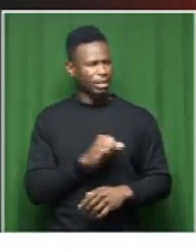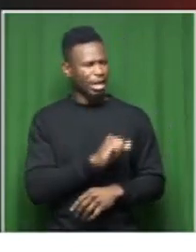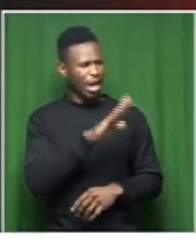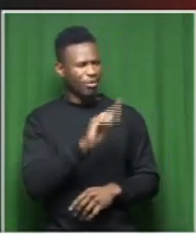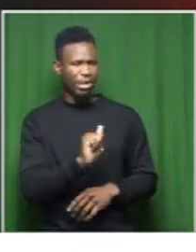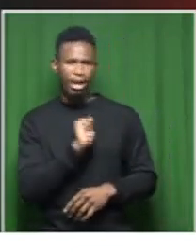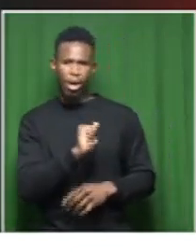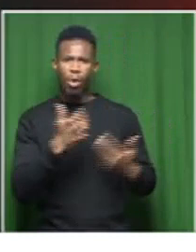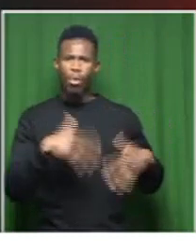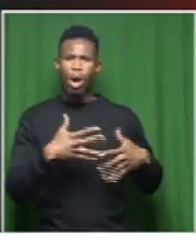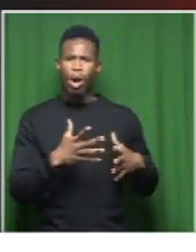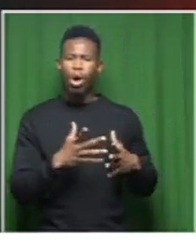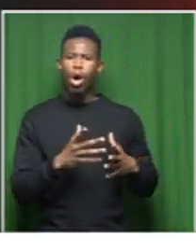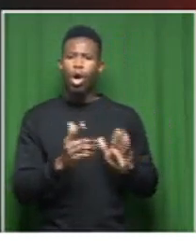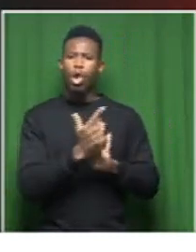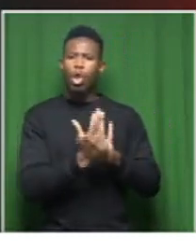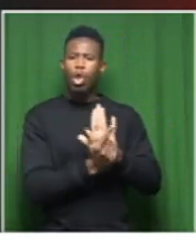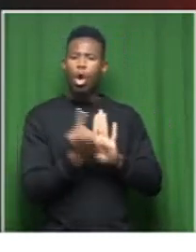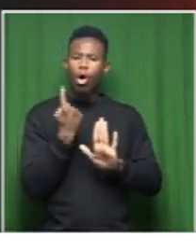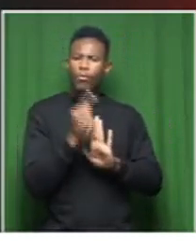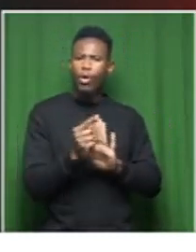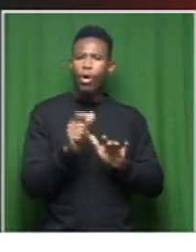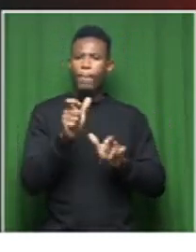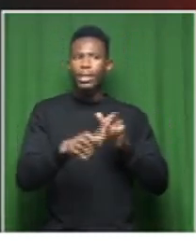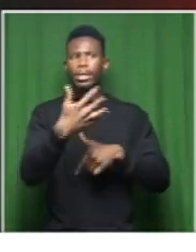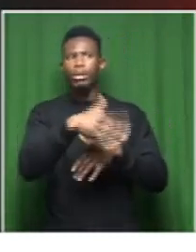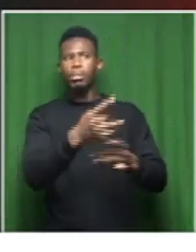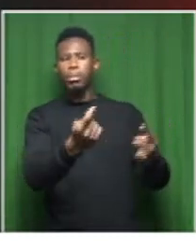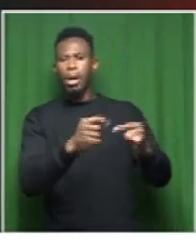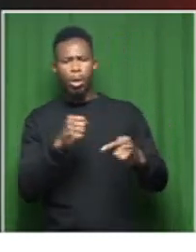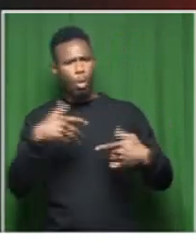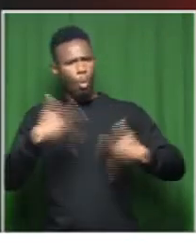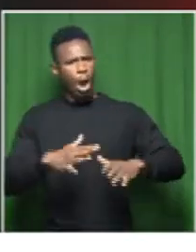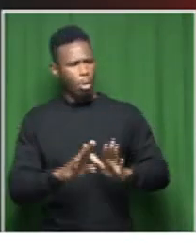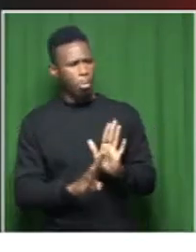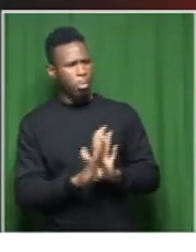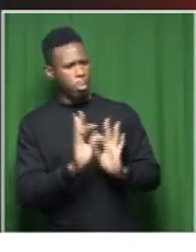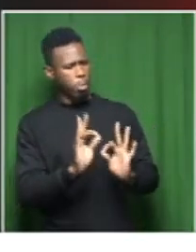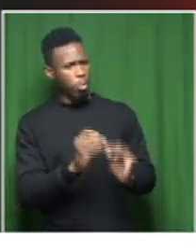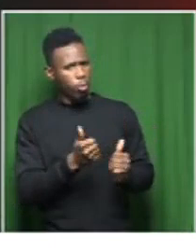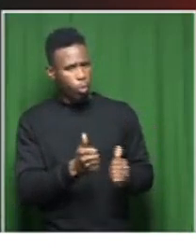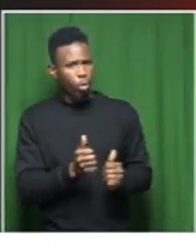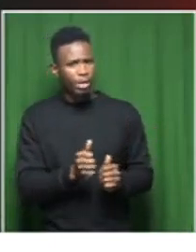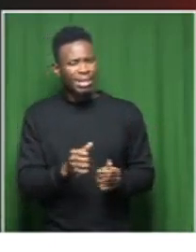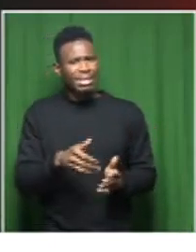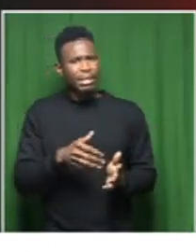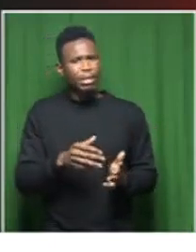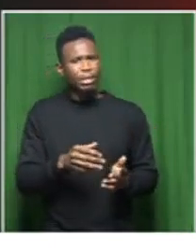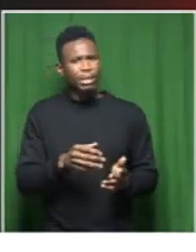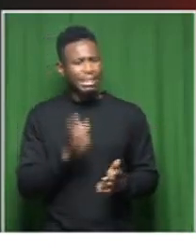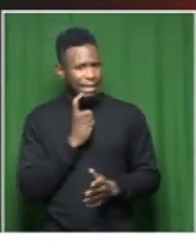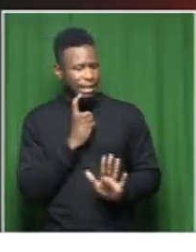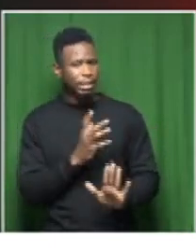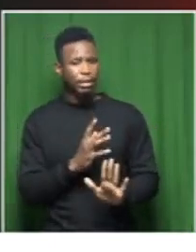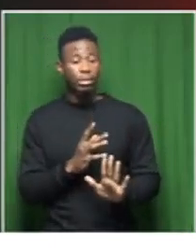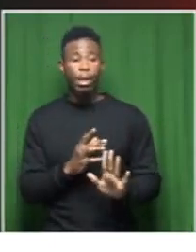most progressive refugee laws in the whole world. So some of the countries that you have mentioned here have